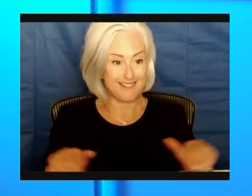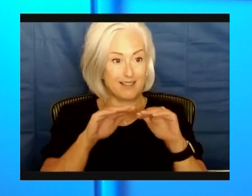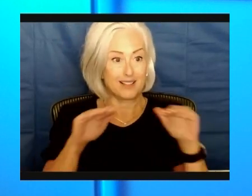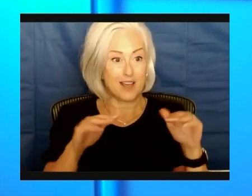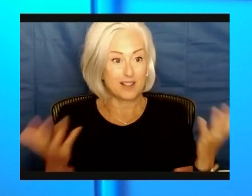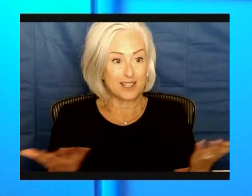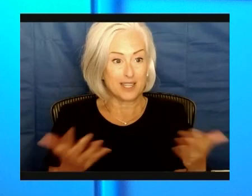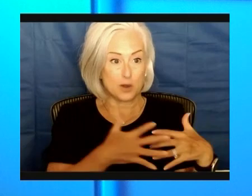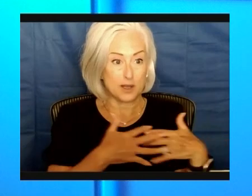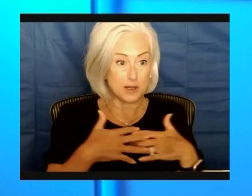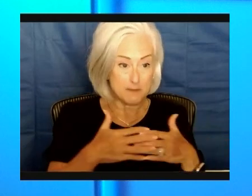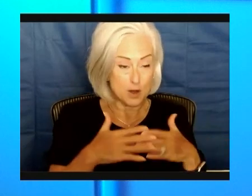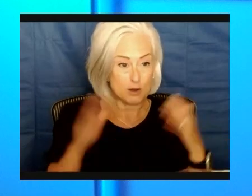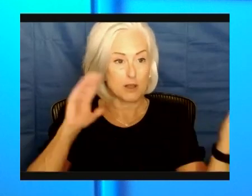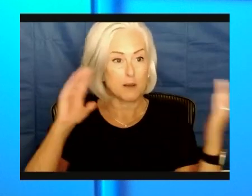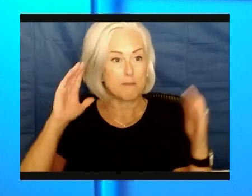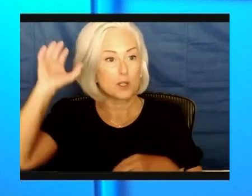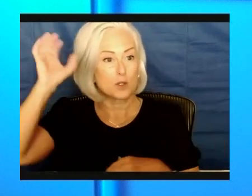practice